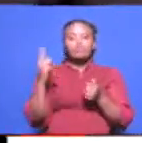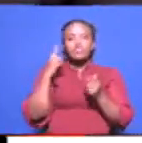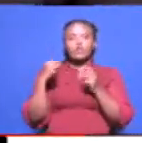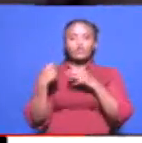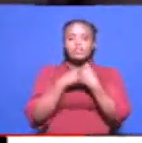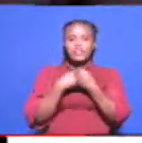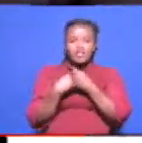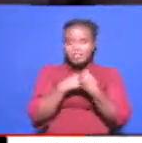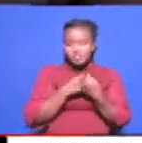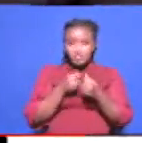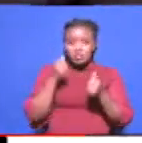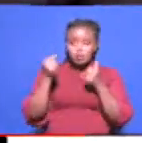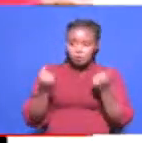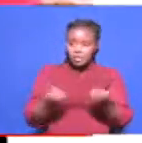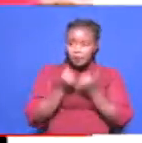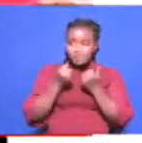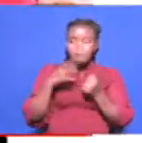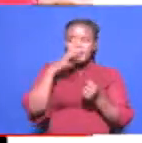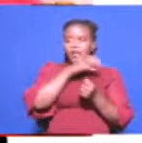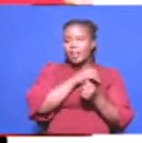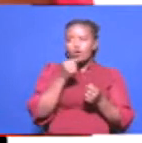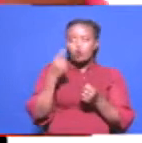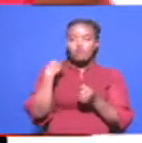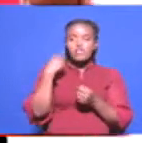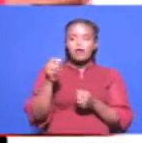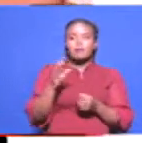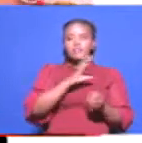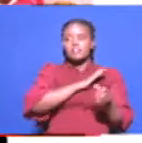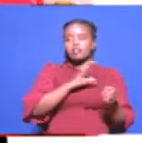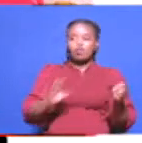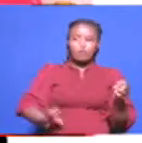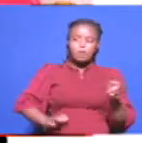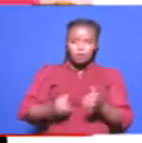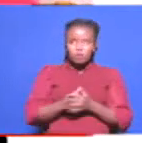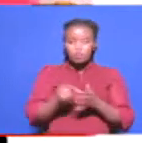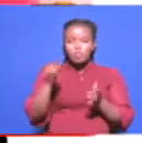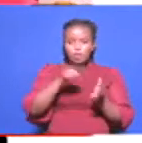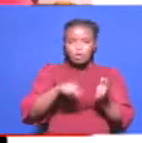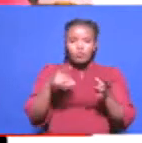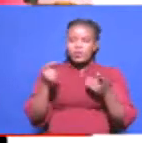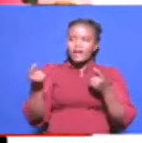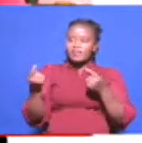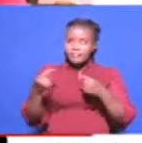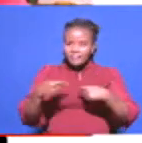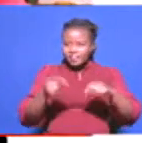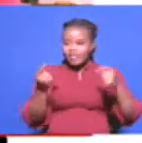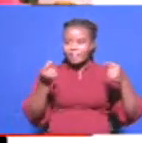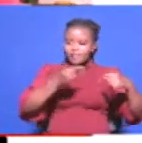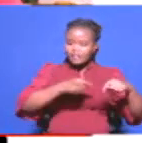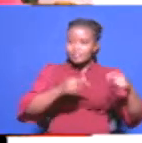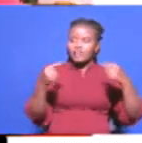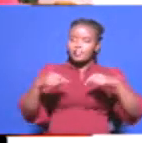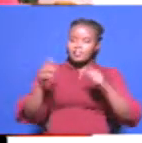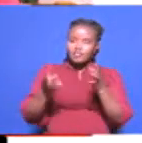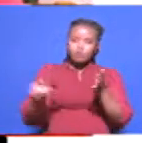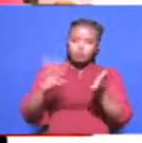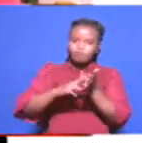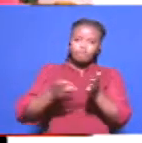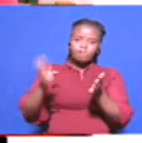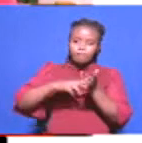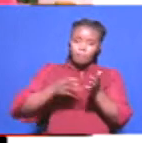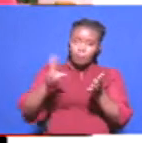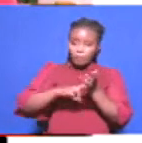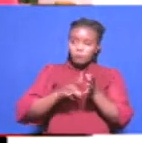lack of quorum in commissions. People, we are trying to roll them out. Were it not for finances, we would at least